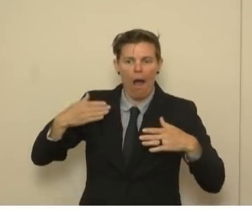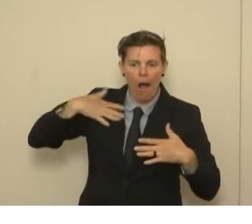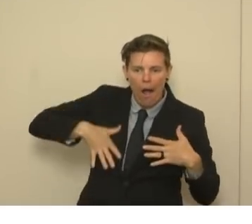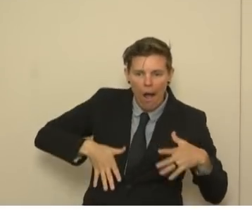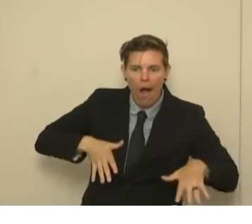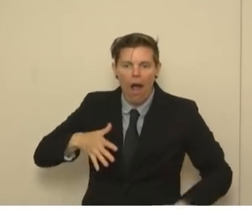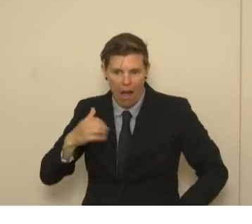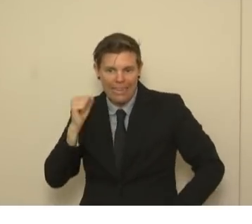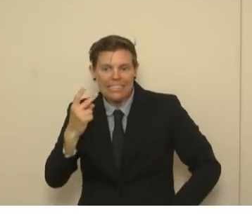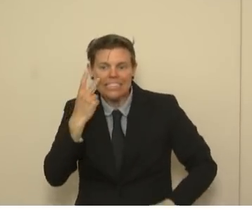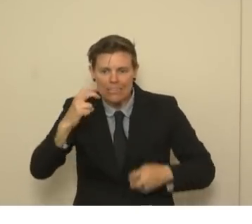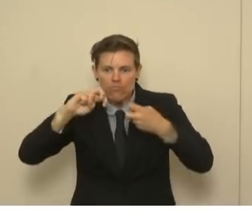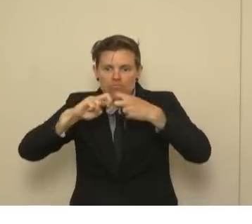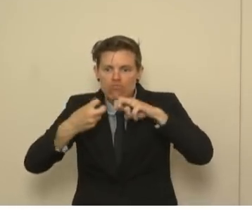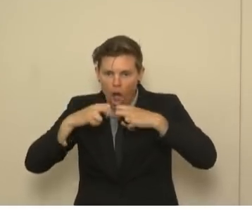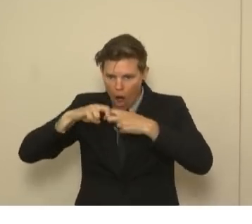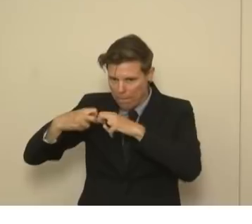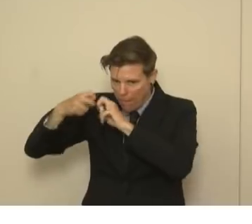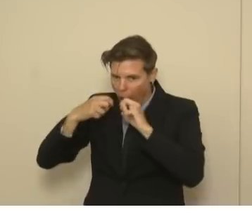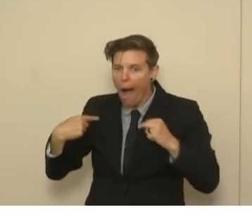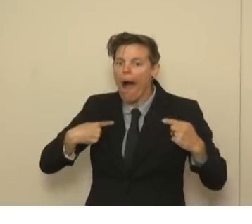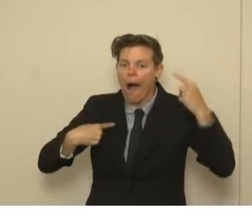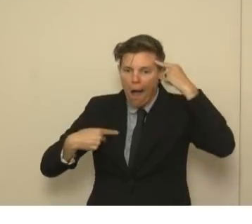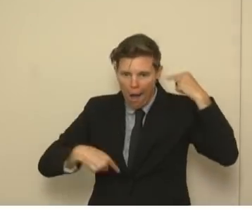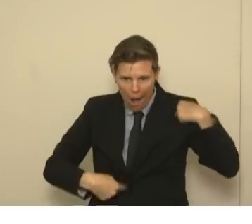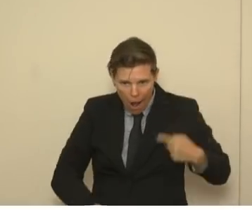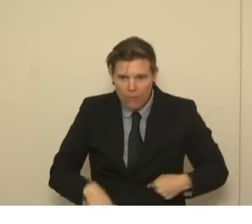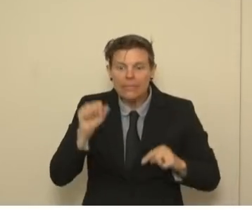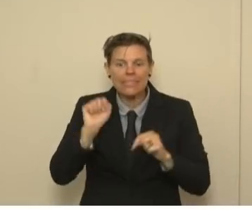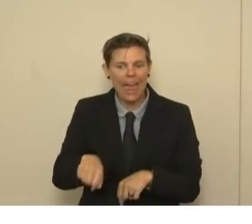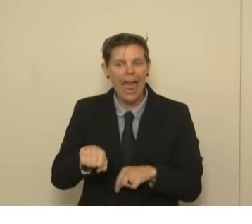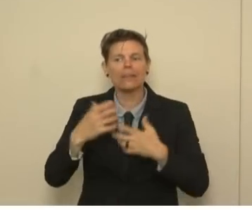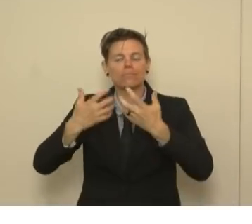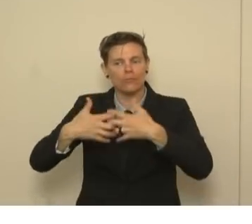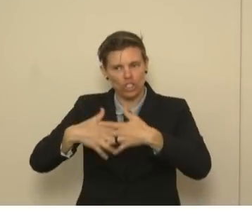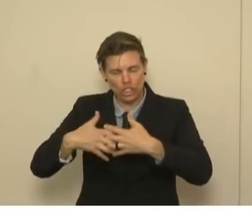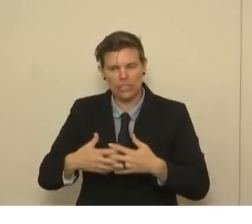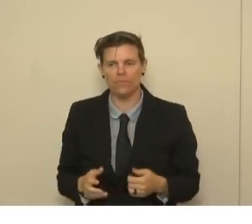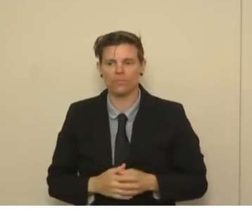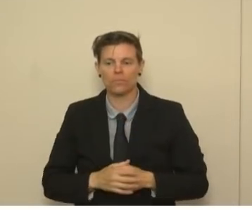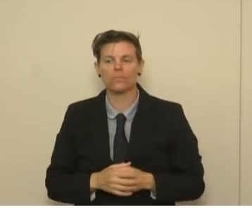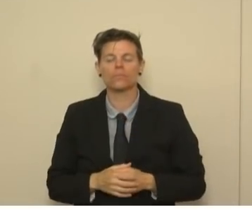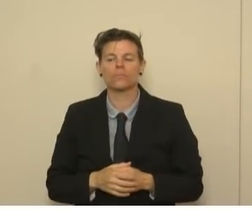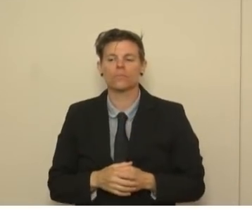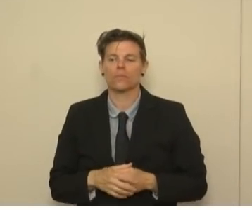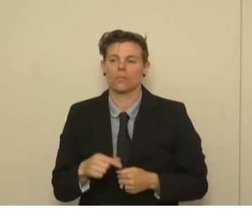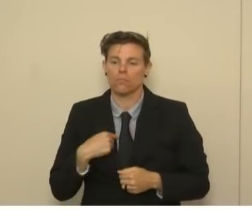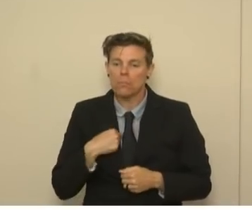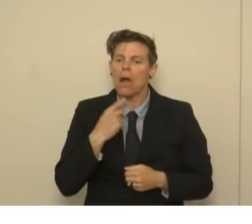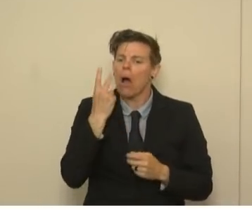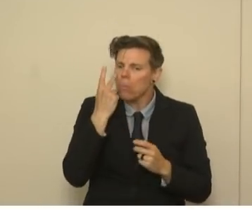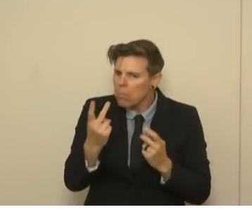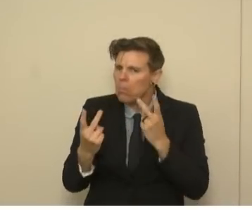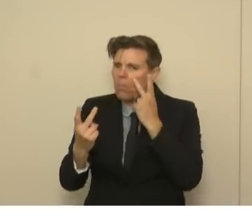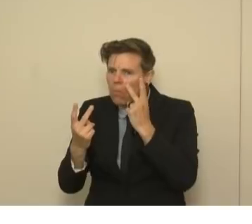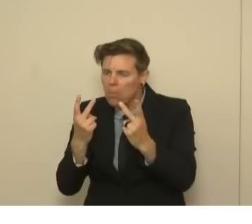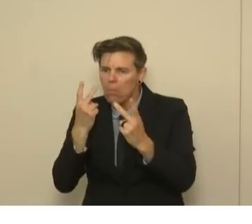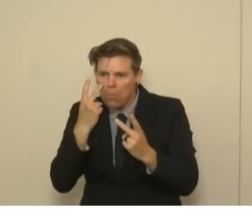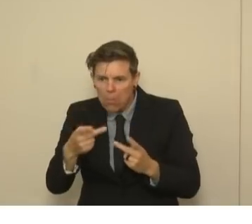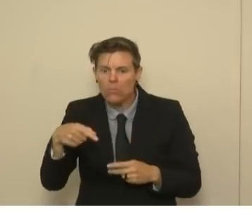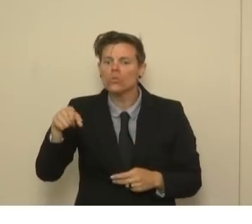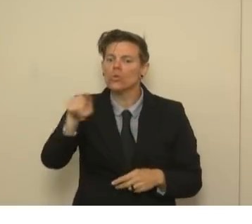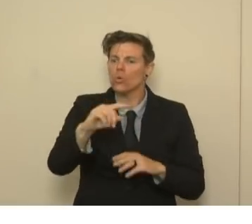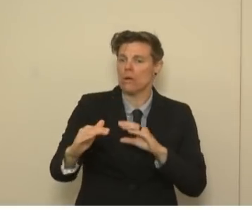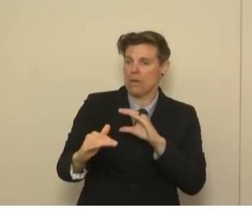people, and I just wanted to, this is a recognition of those of you New Mexicans who are out there who've emailed me or haven't, who are struggling